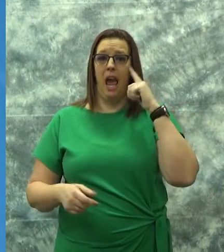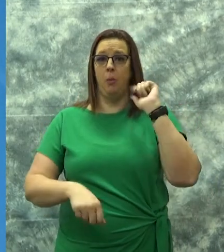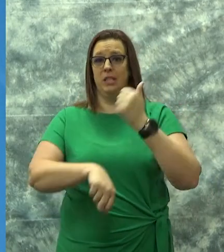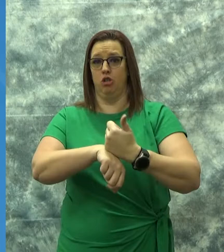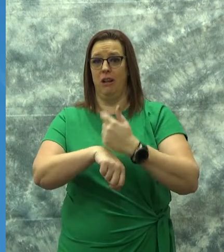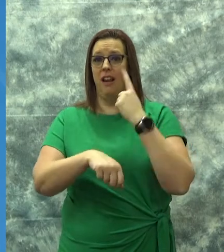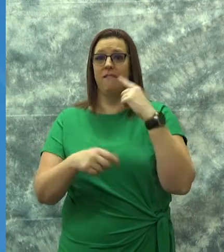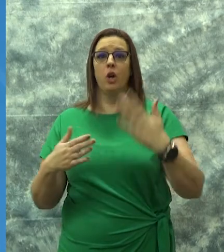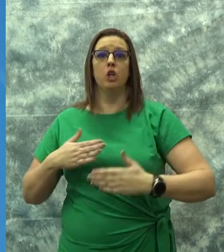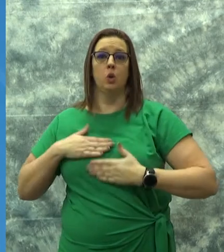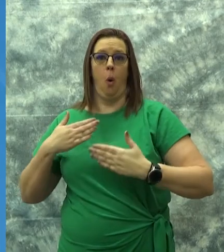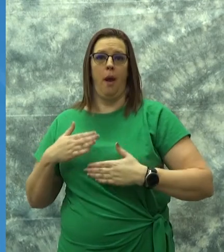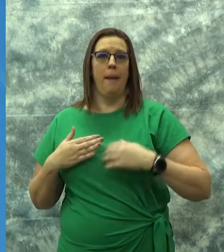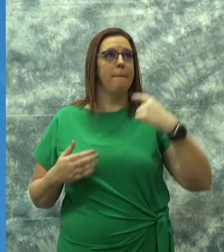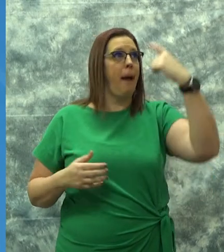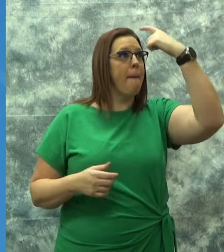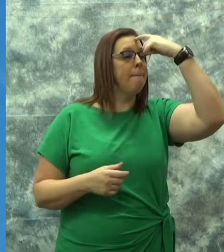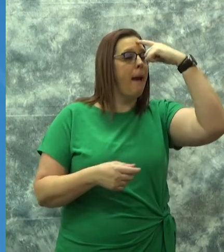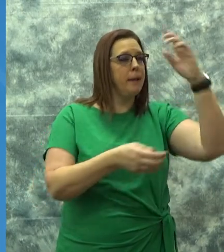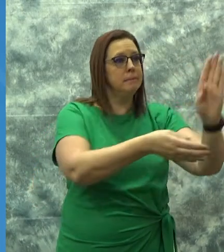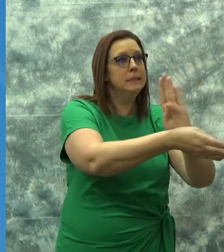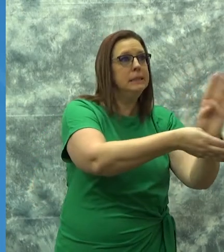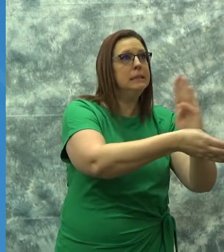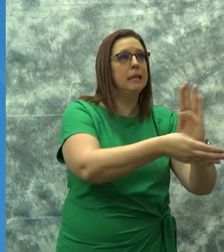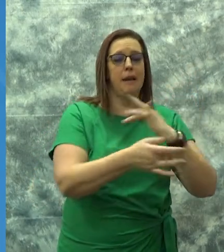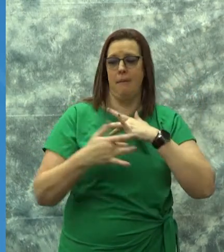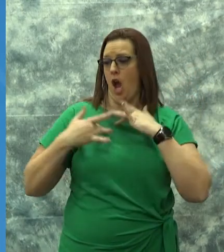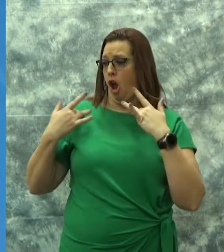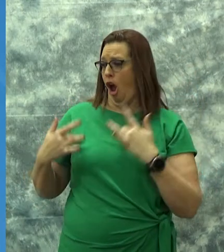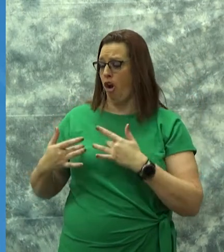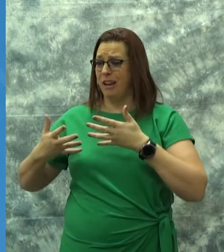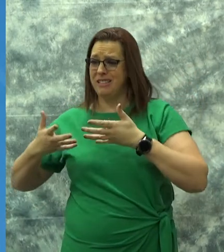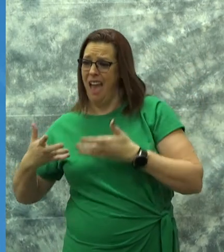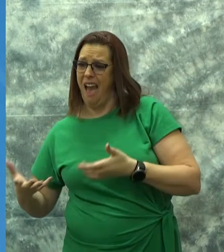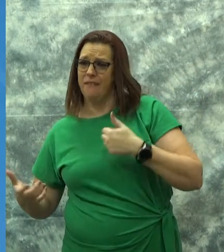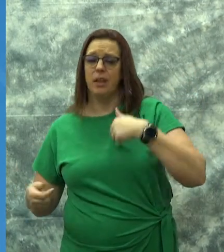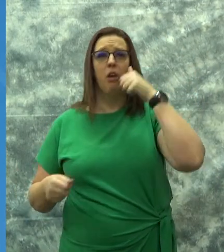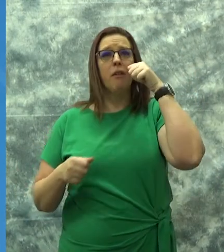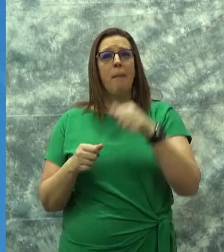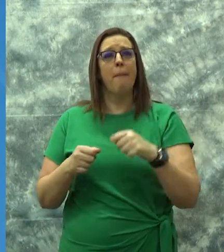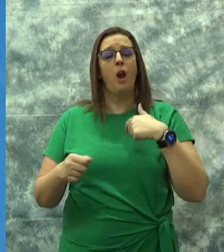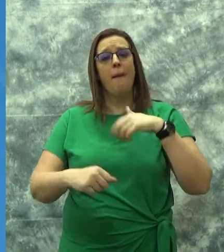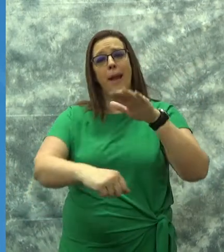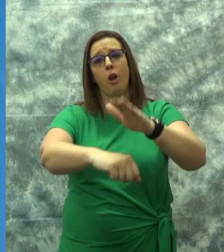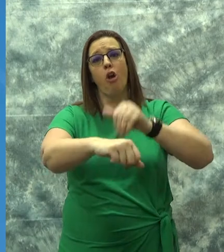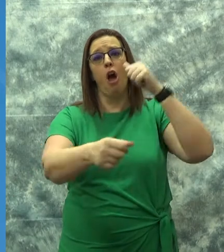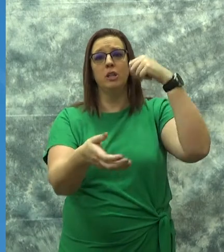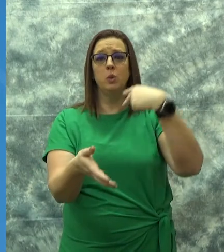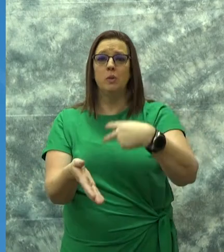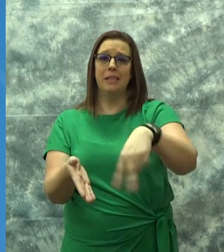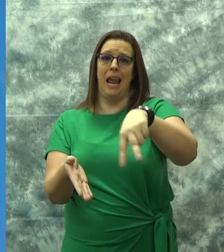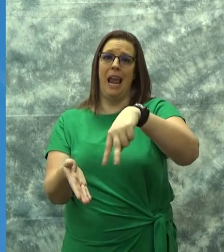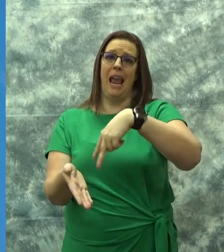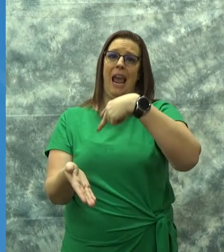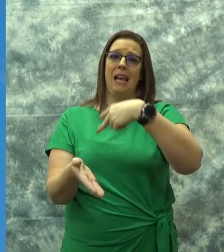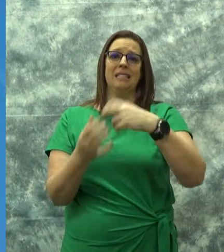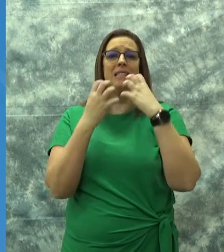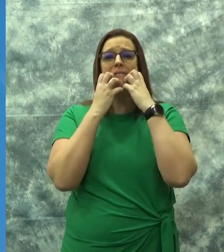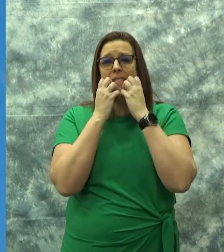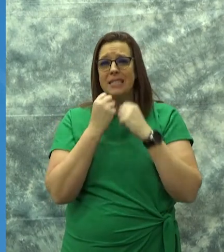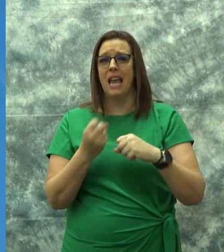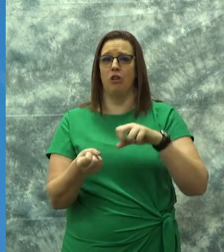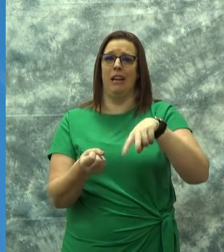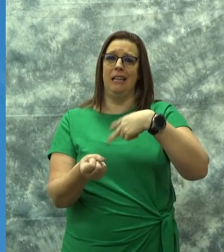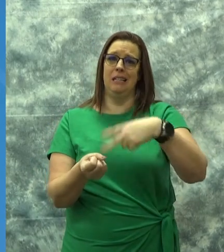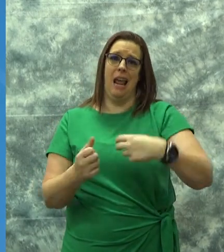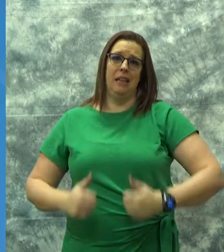joy. My mind is too busy, my heart is too heavy for me to remember that I've been called to dance, the sacred